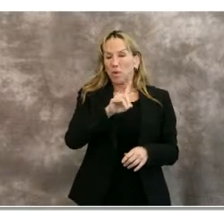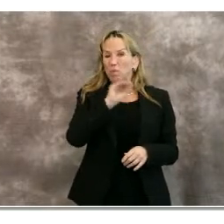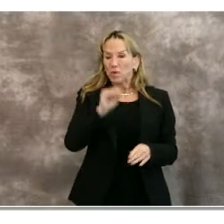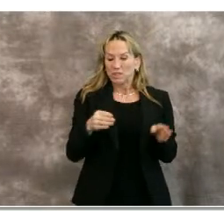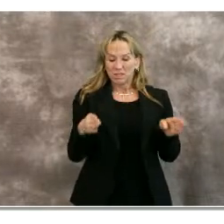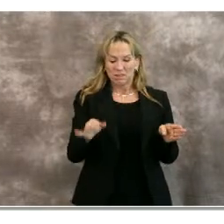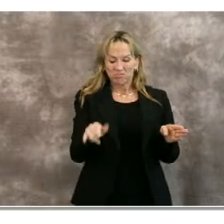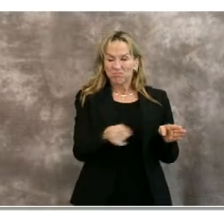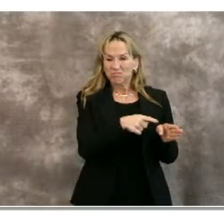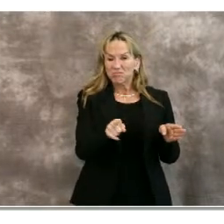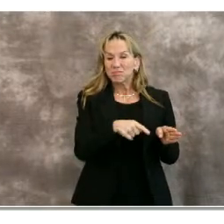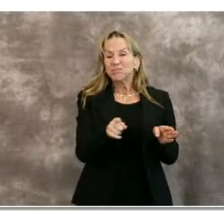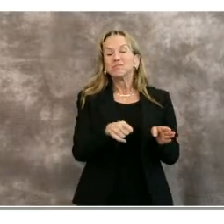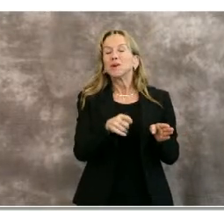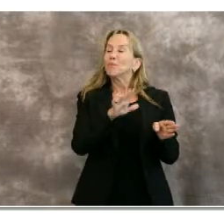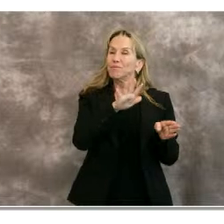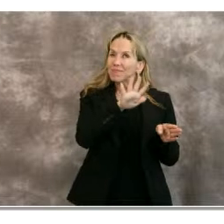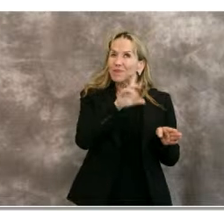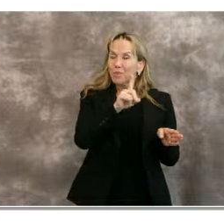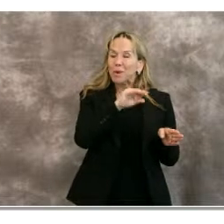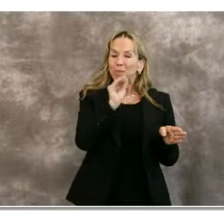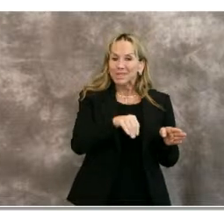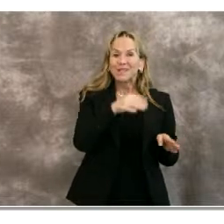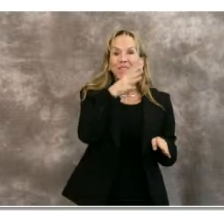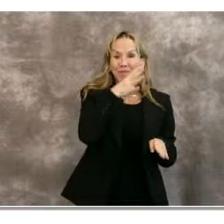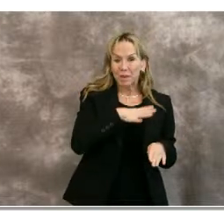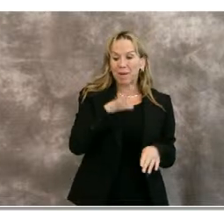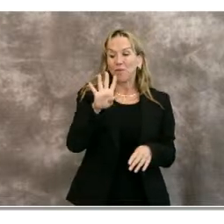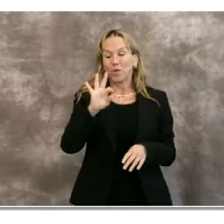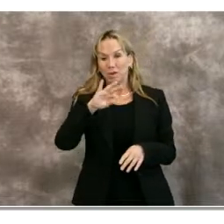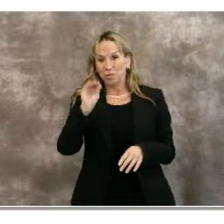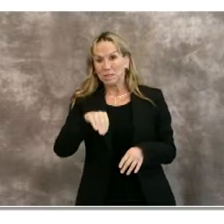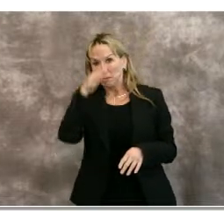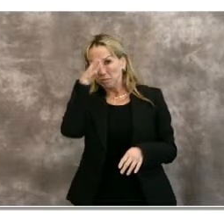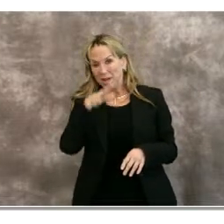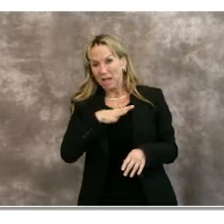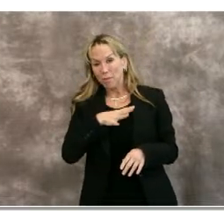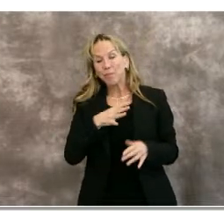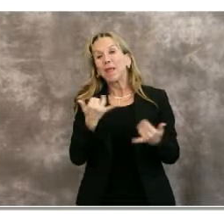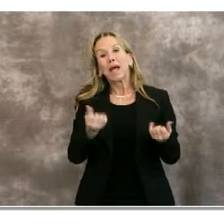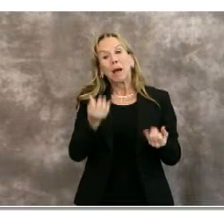cases are female and 49% are male. And we have